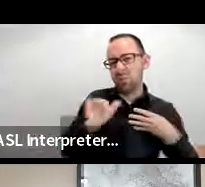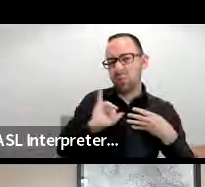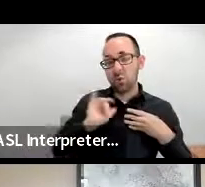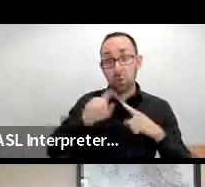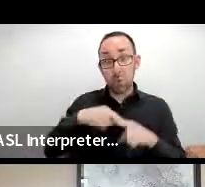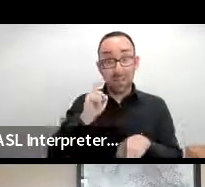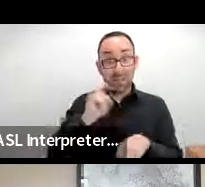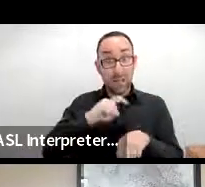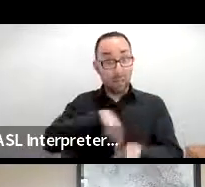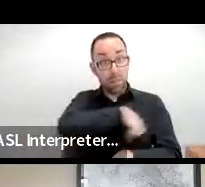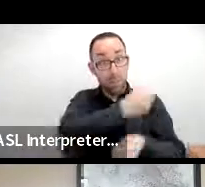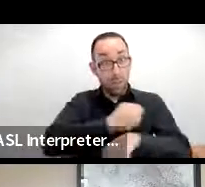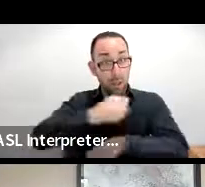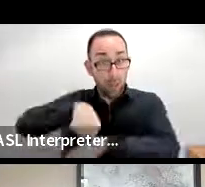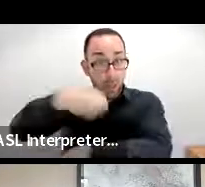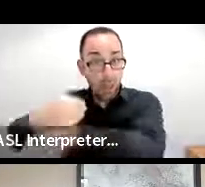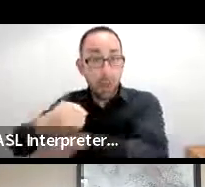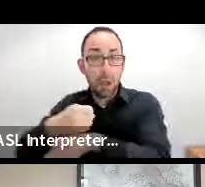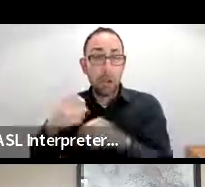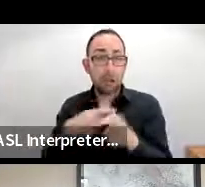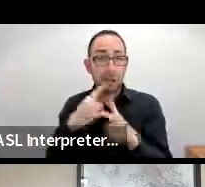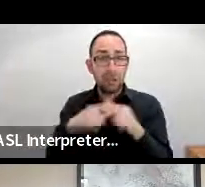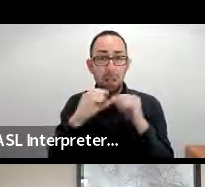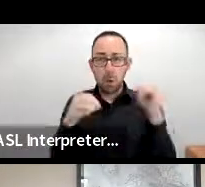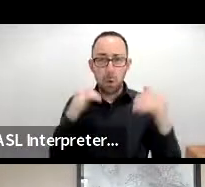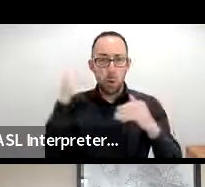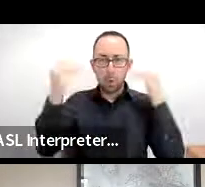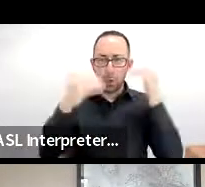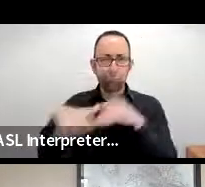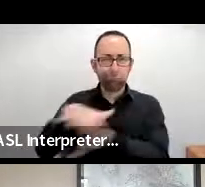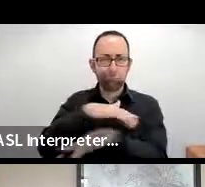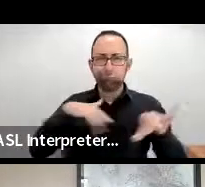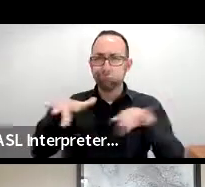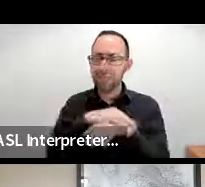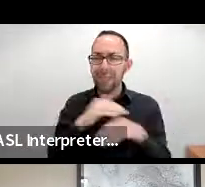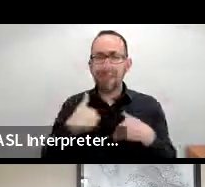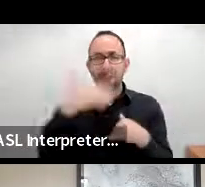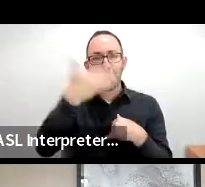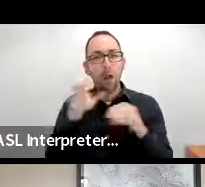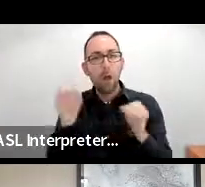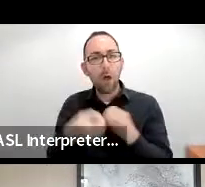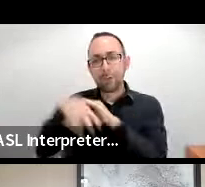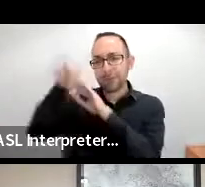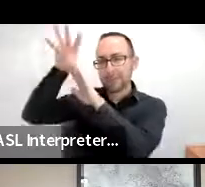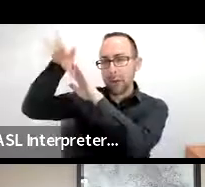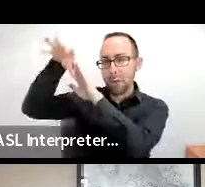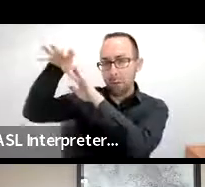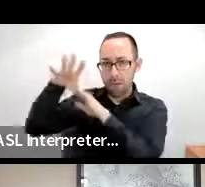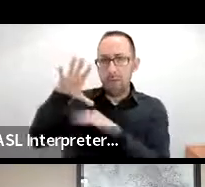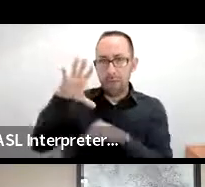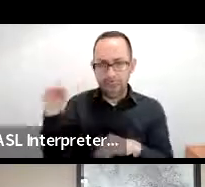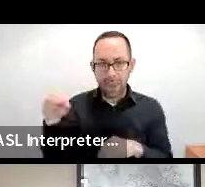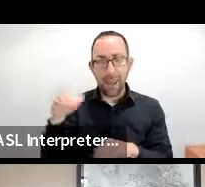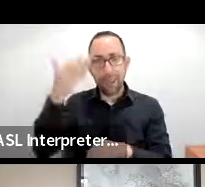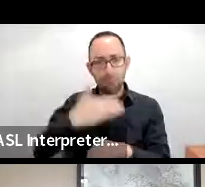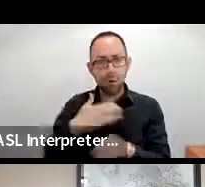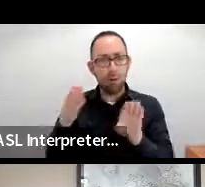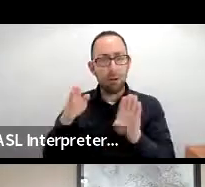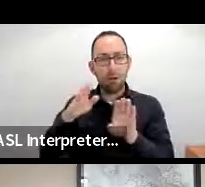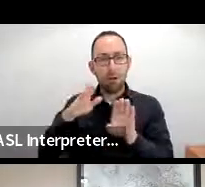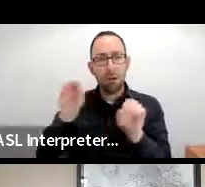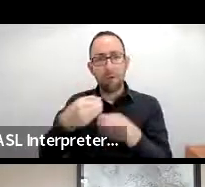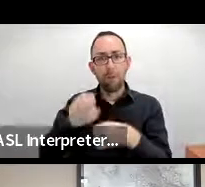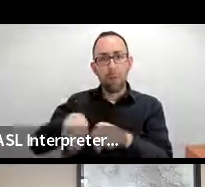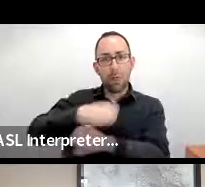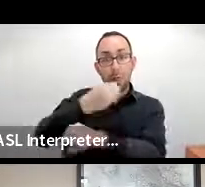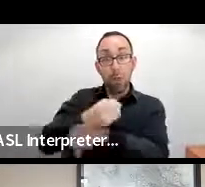lock the gates. No adults are in the building. We have a front office camera and lock in the front office. So if you're coming